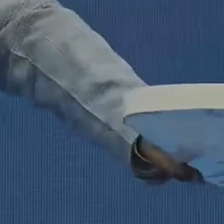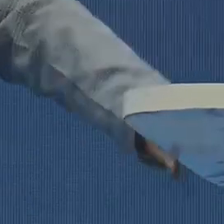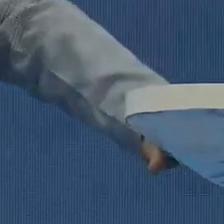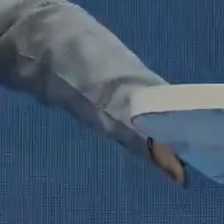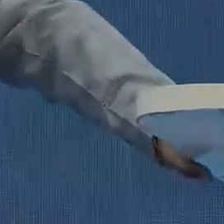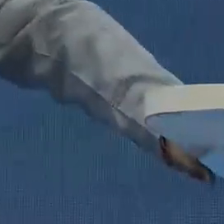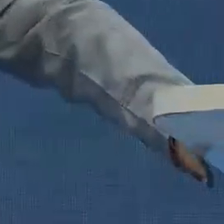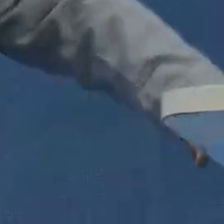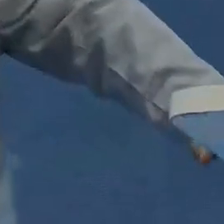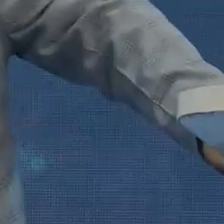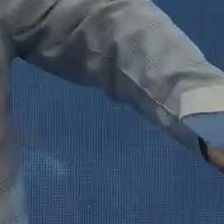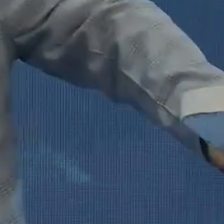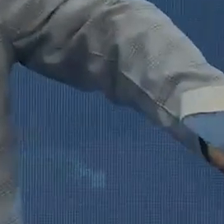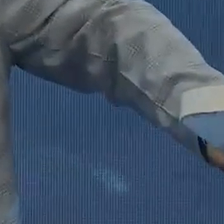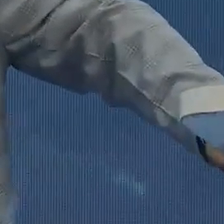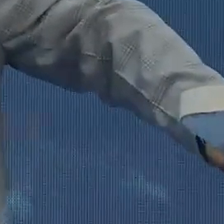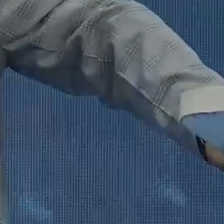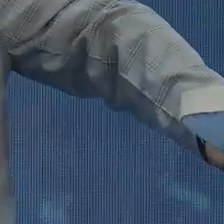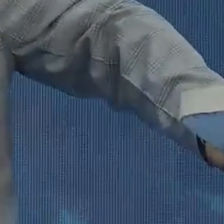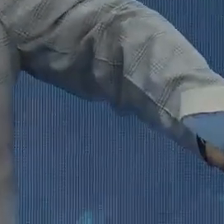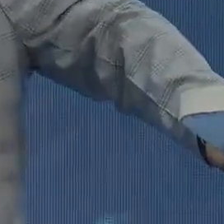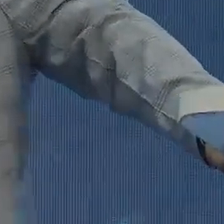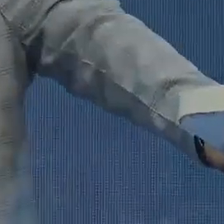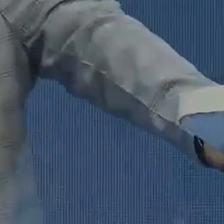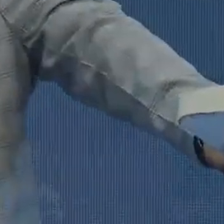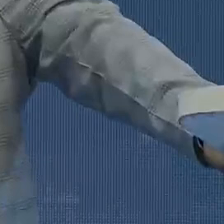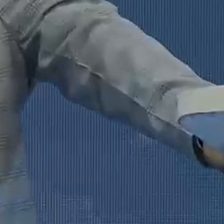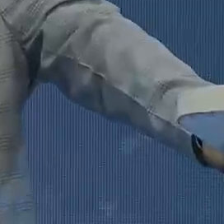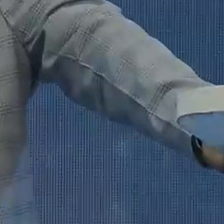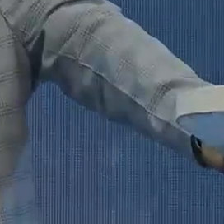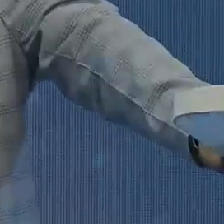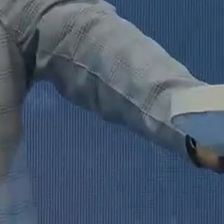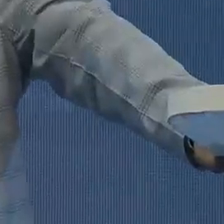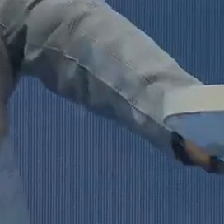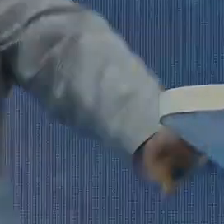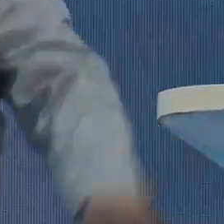Do you remember the story of the prodigal son?